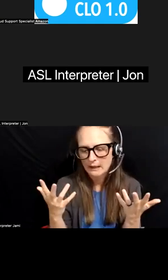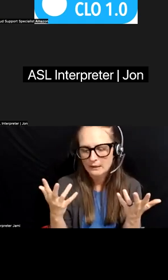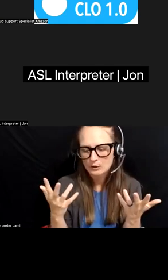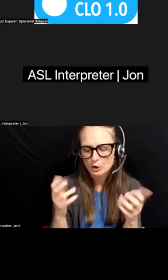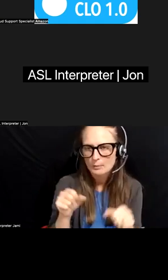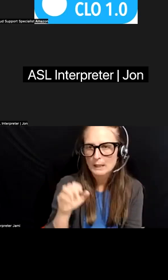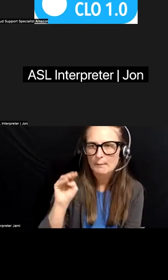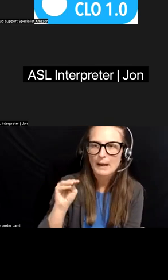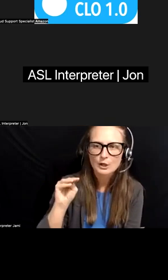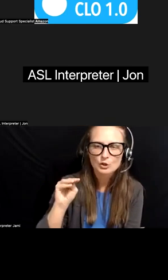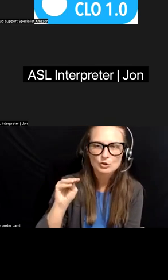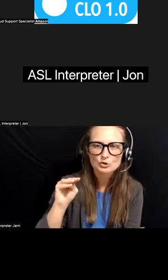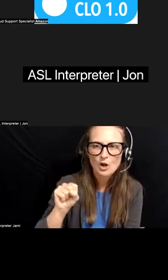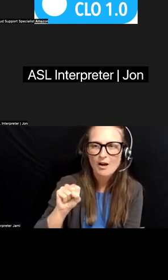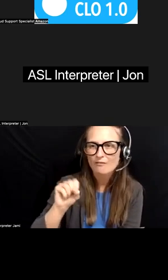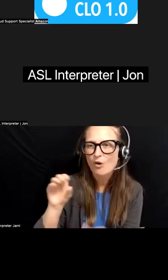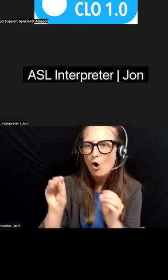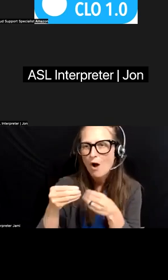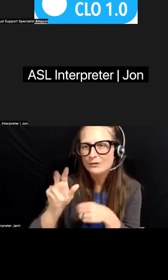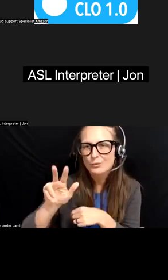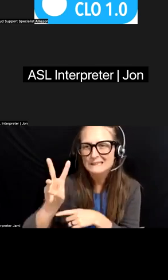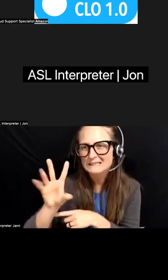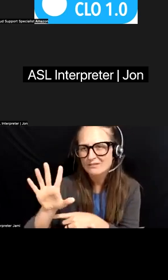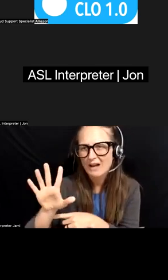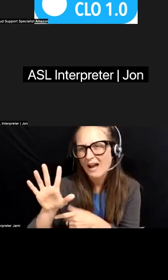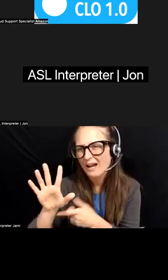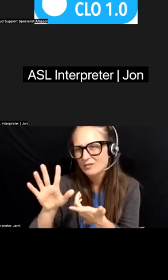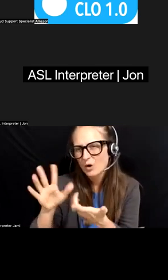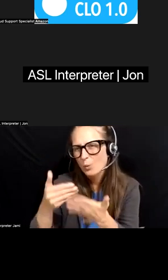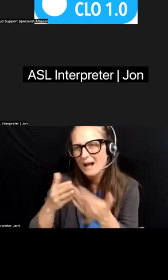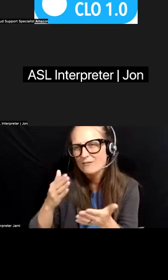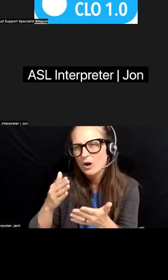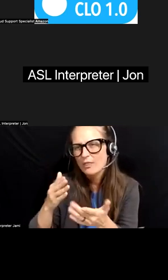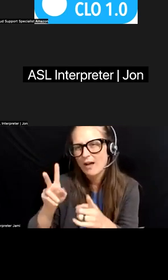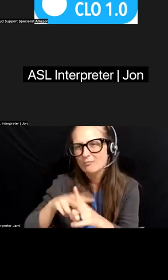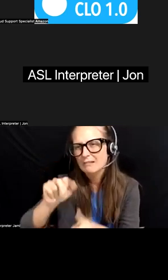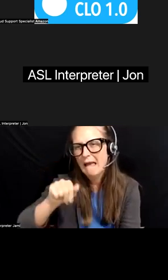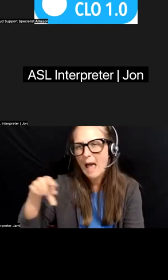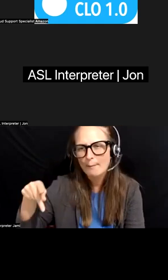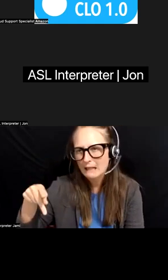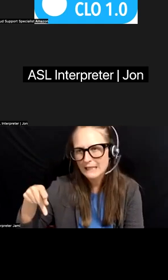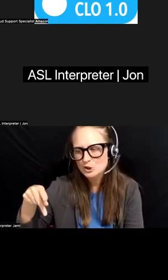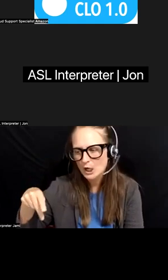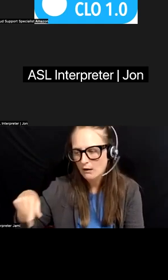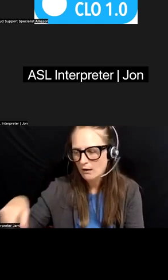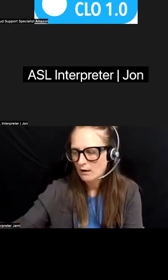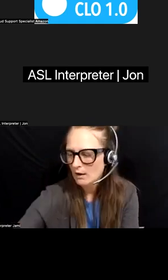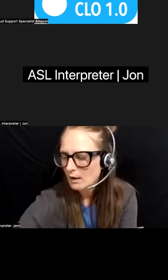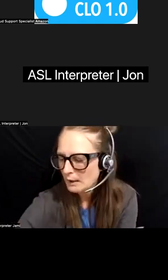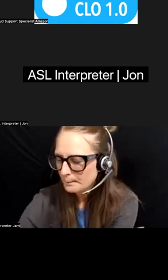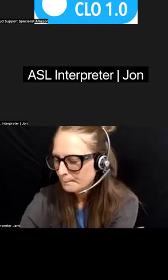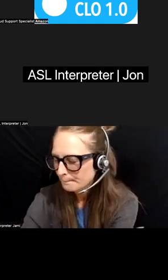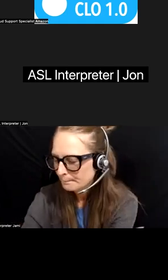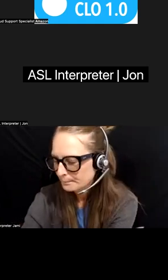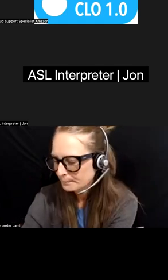Microsoft Office 365, some application. And you don't want to be worried about or manage